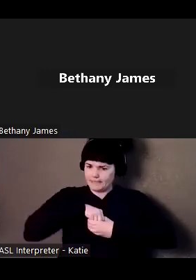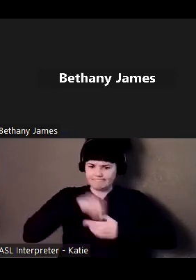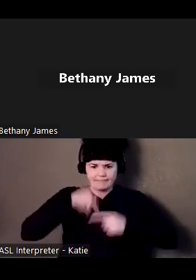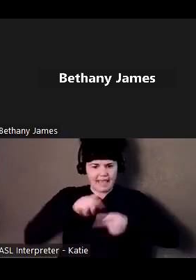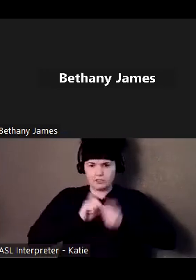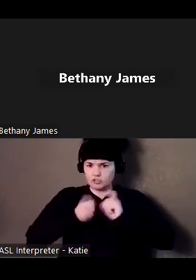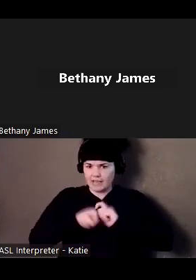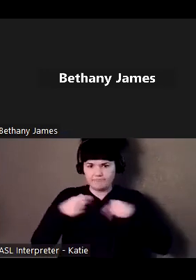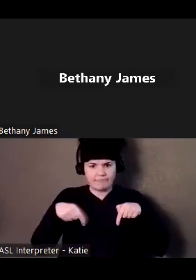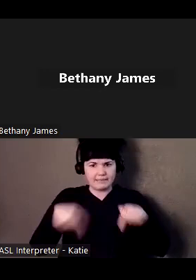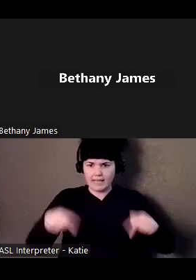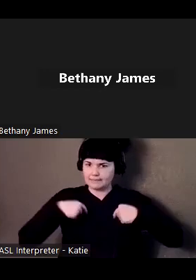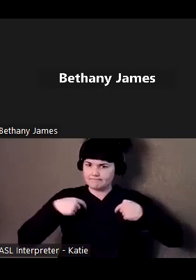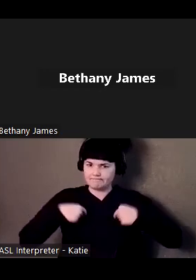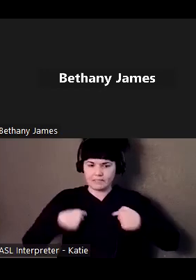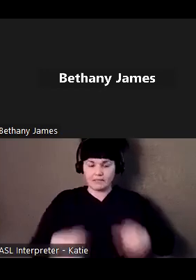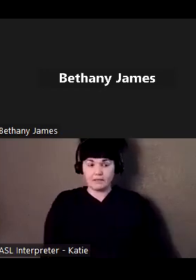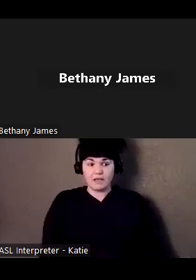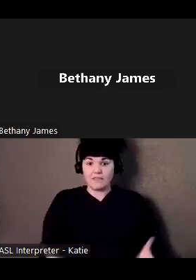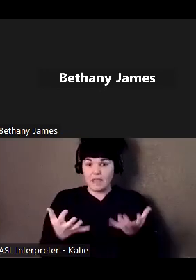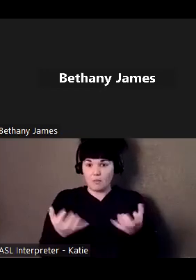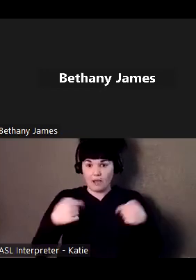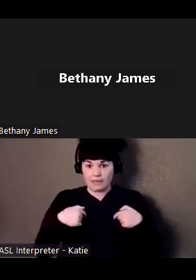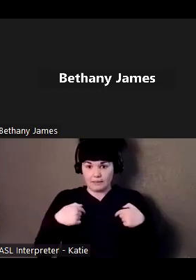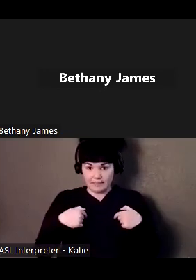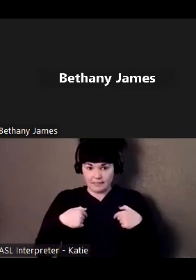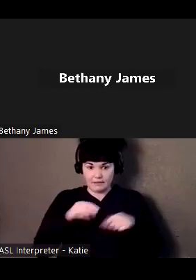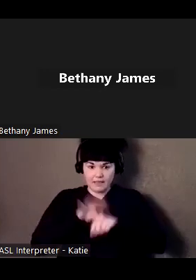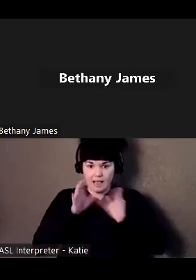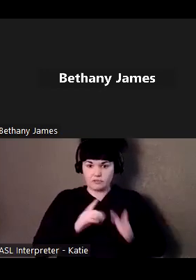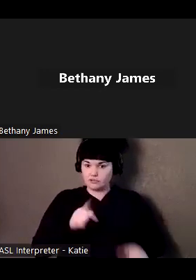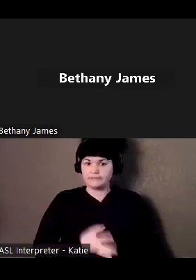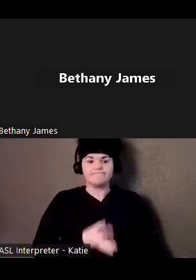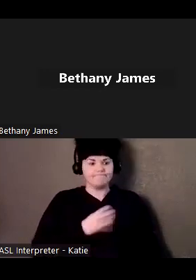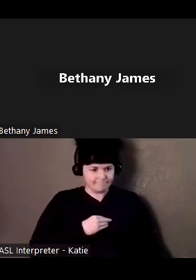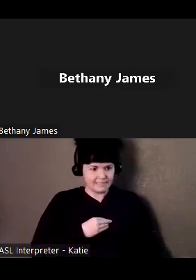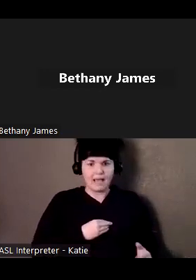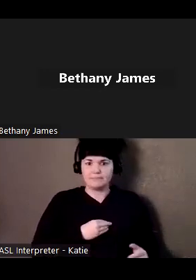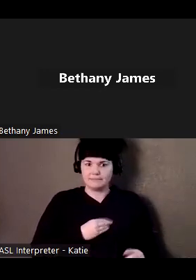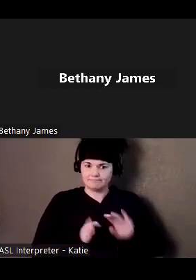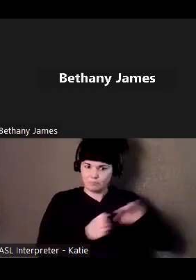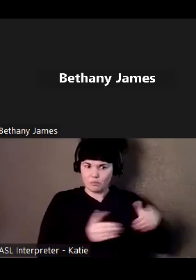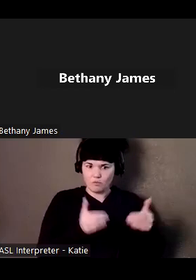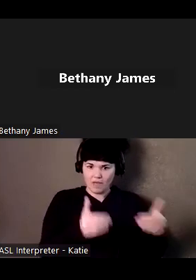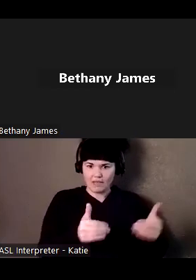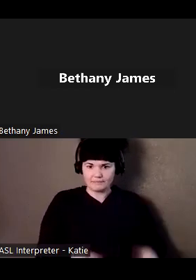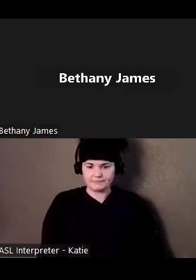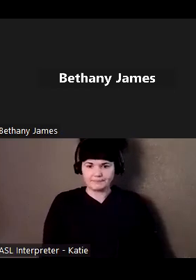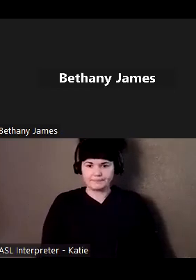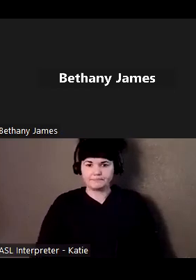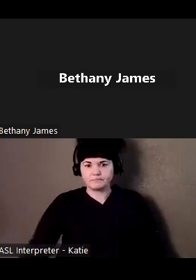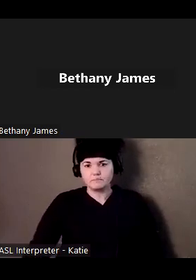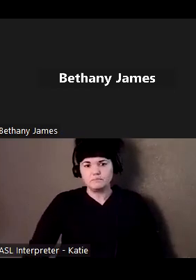get at. It was something that they wanted me as the counselor just to accept and kind of move on from. And